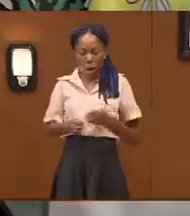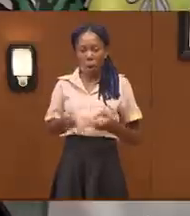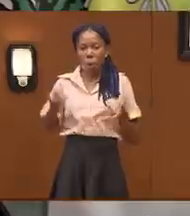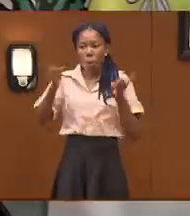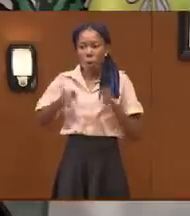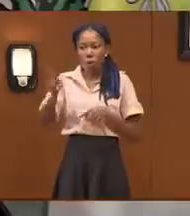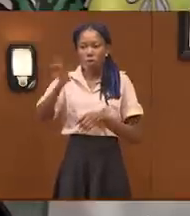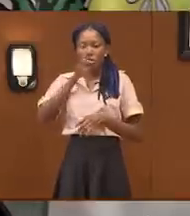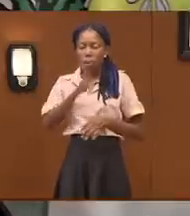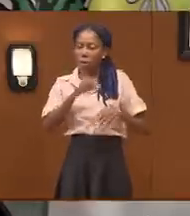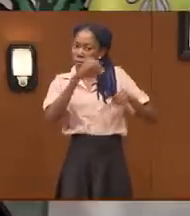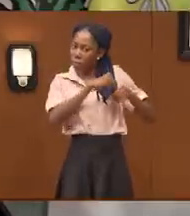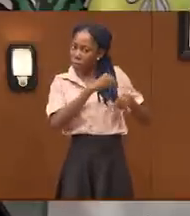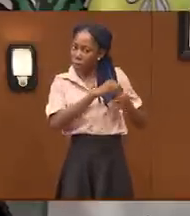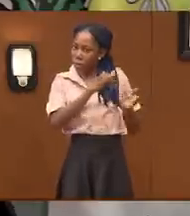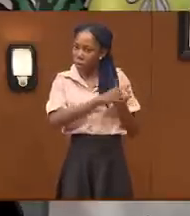on.